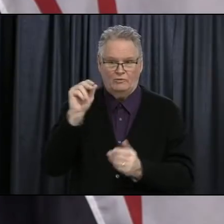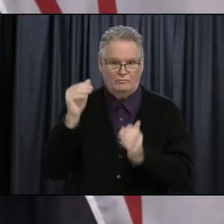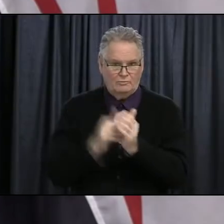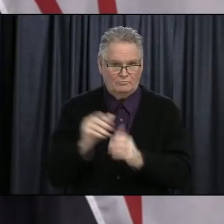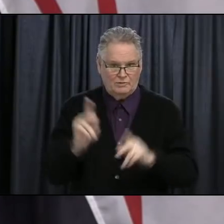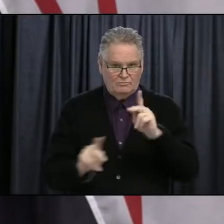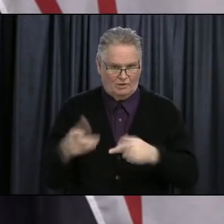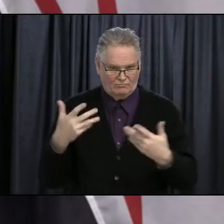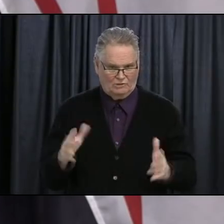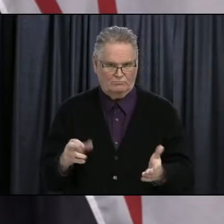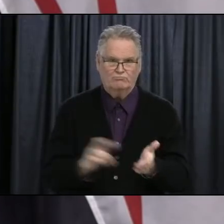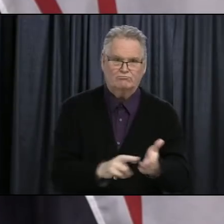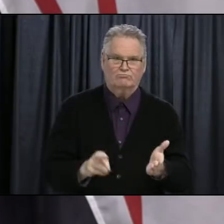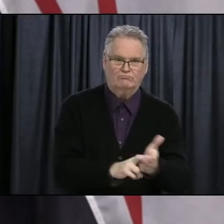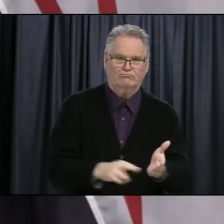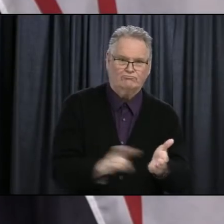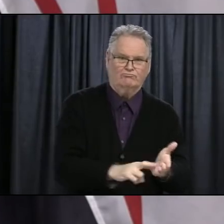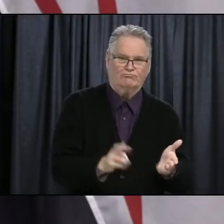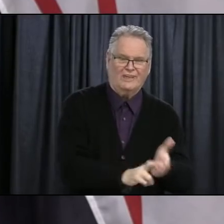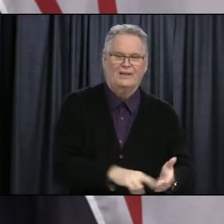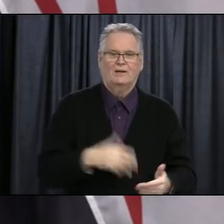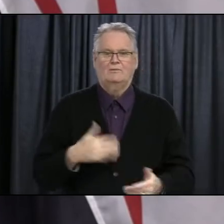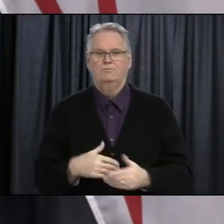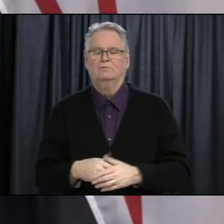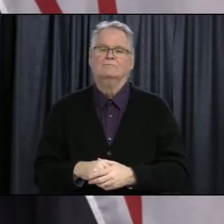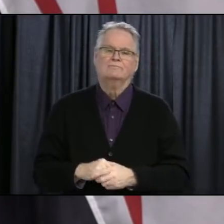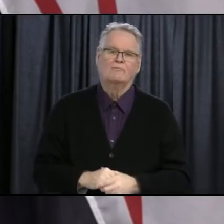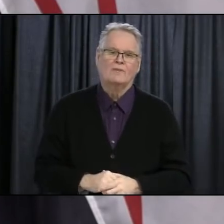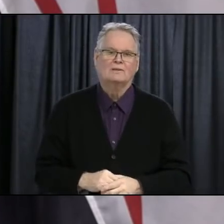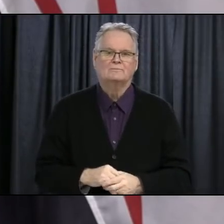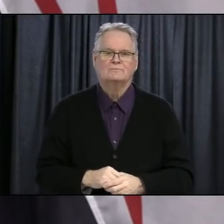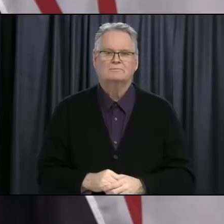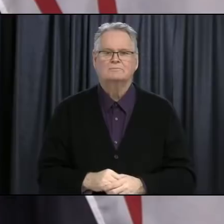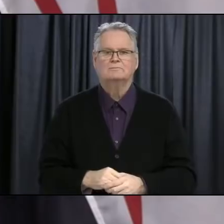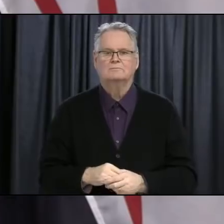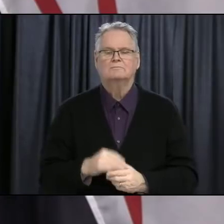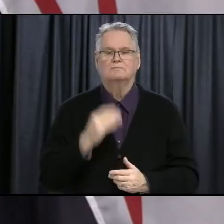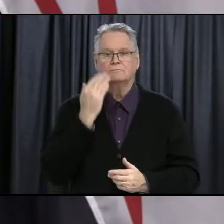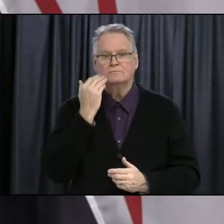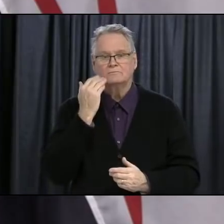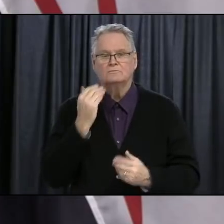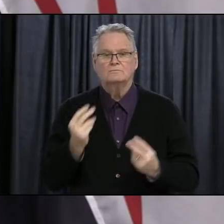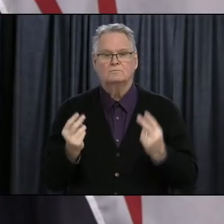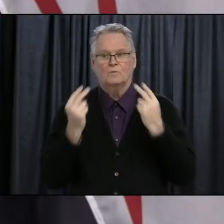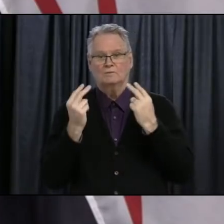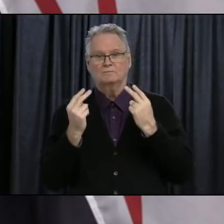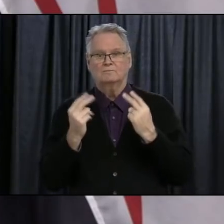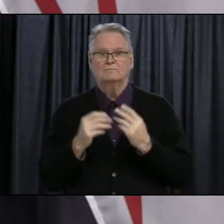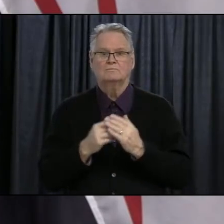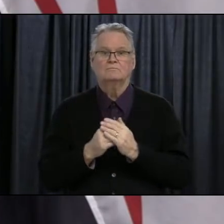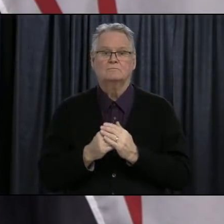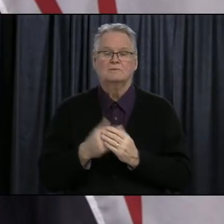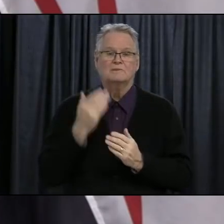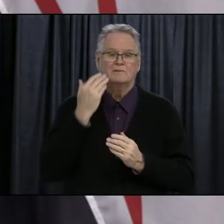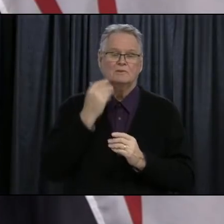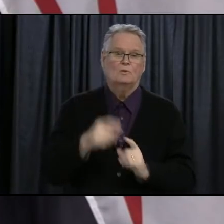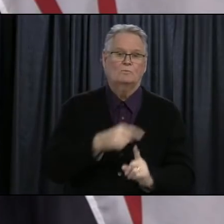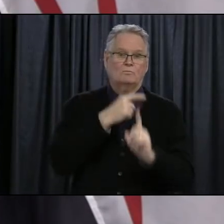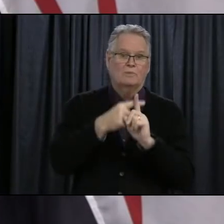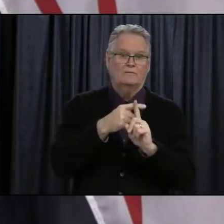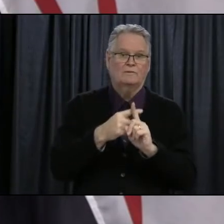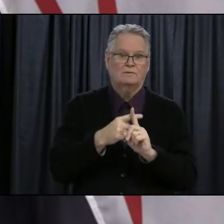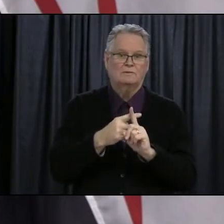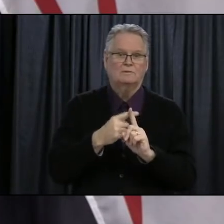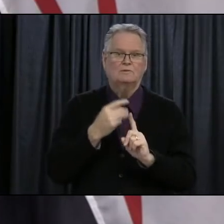is 989. It is everyone's responsibility to prevent the spread of COVID-19. Living in society